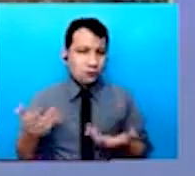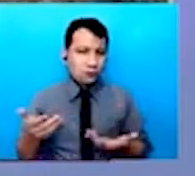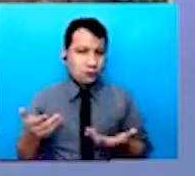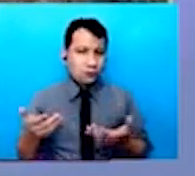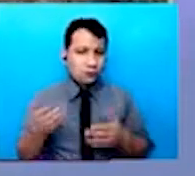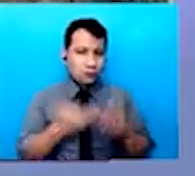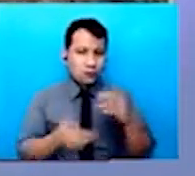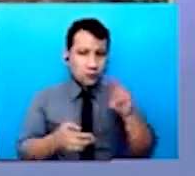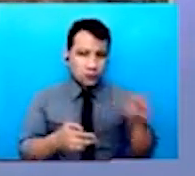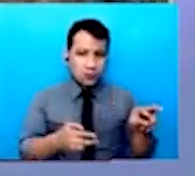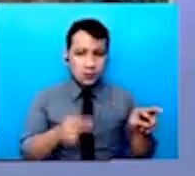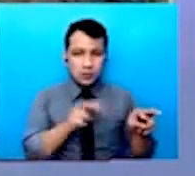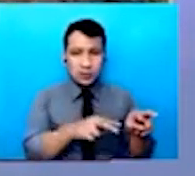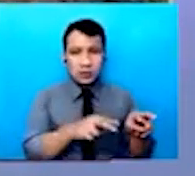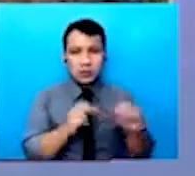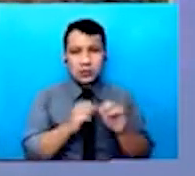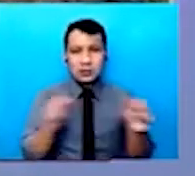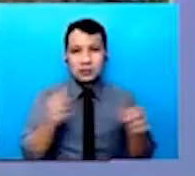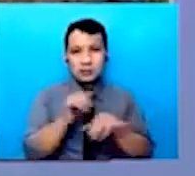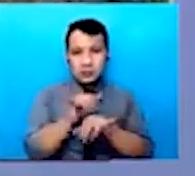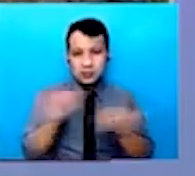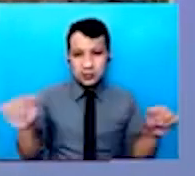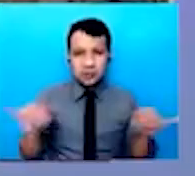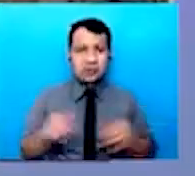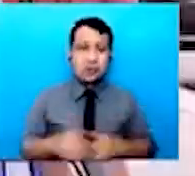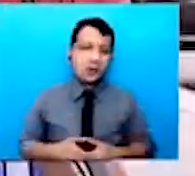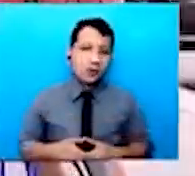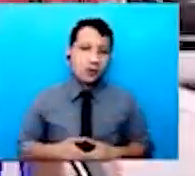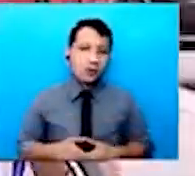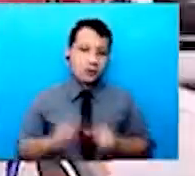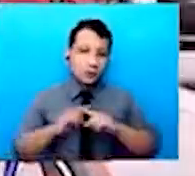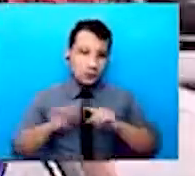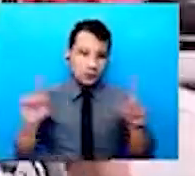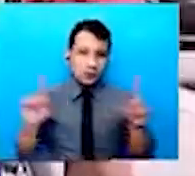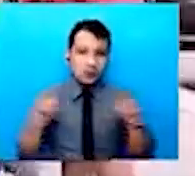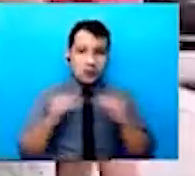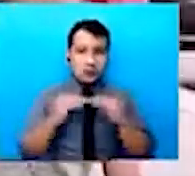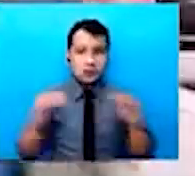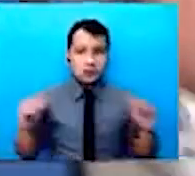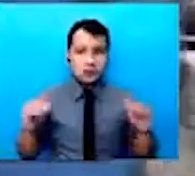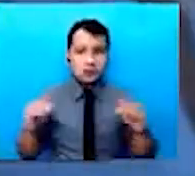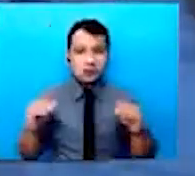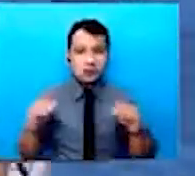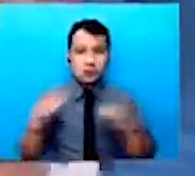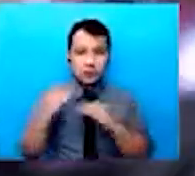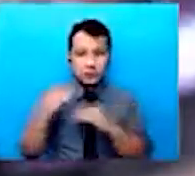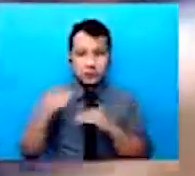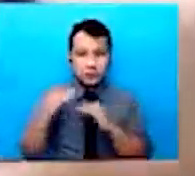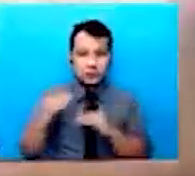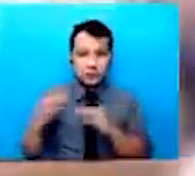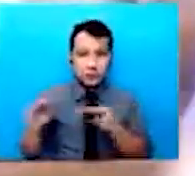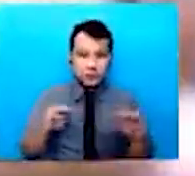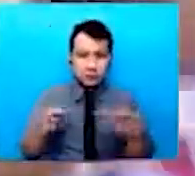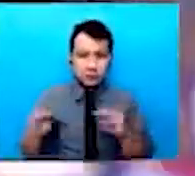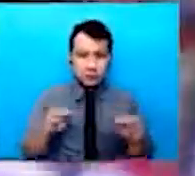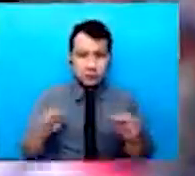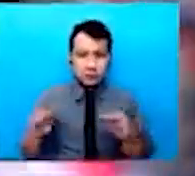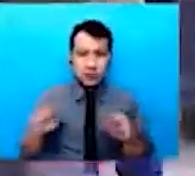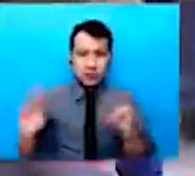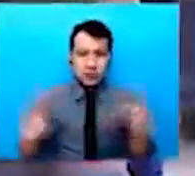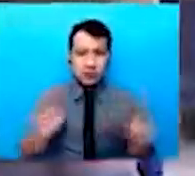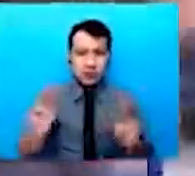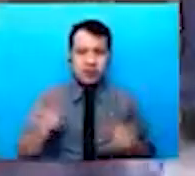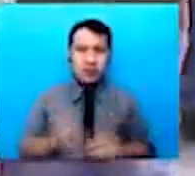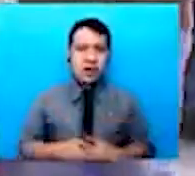look at it, it is the same. Iba lang ang pangalan. It is limiting the movement of people, no? Uh-huh. So, ito